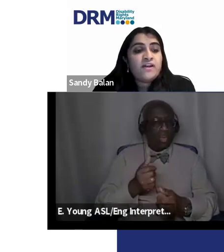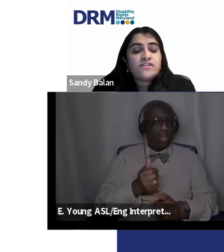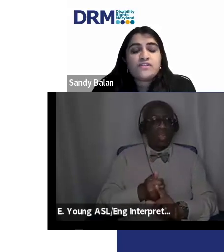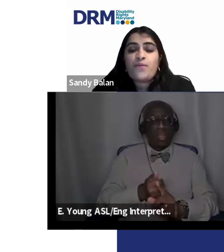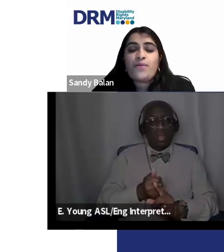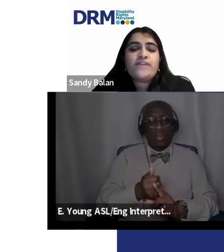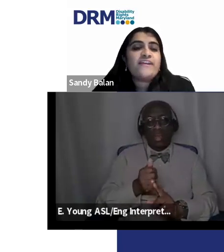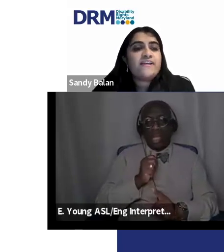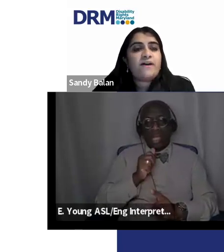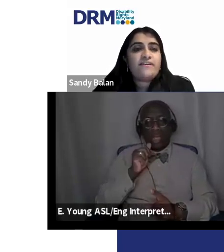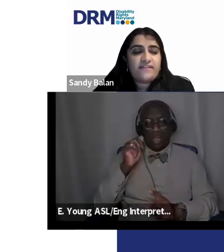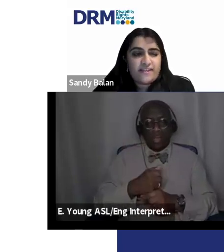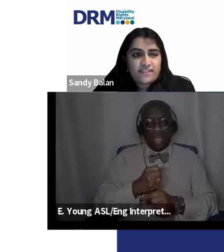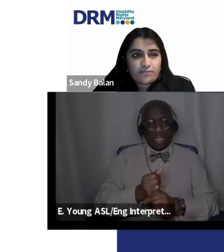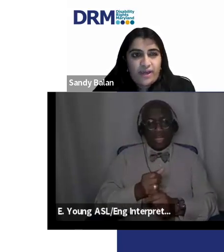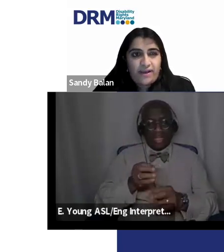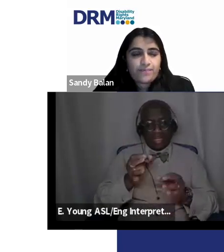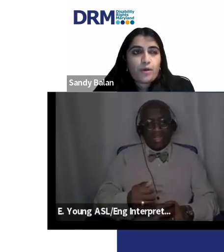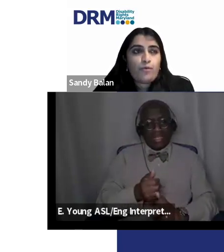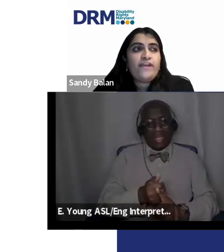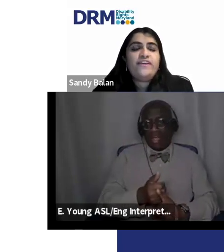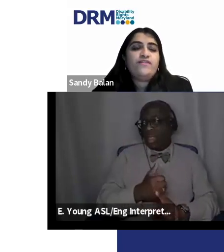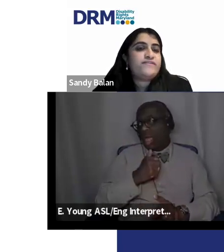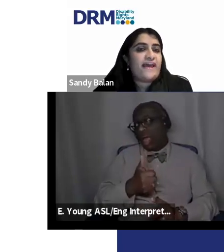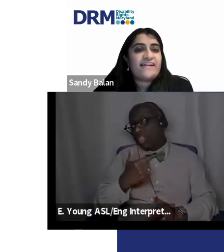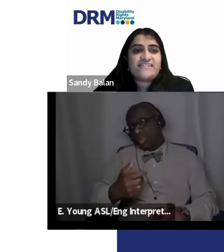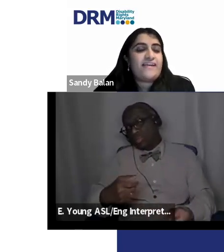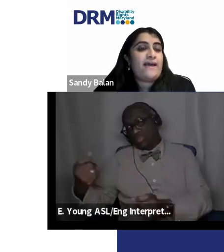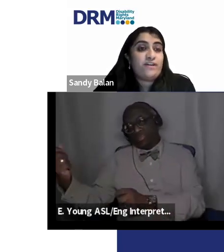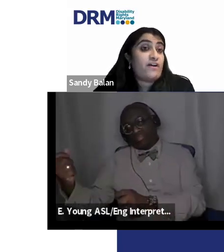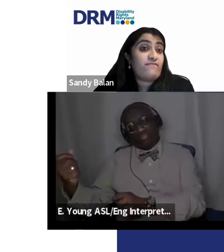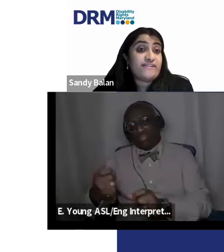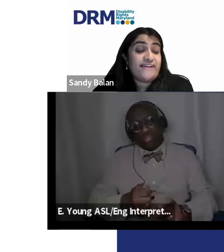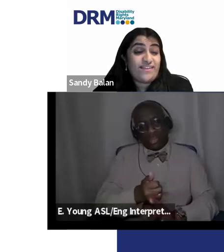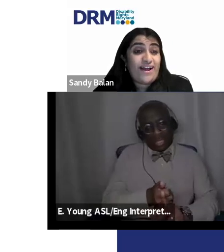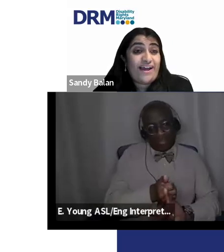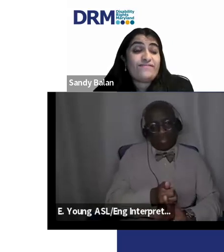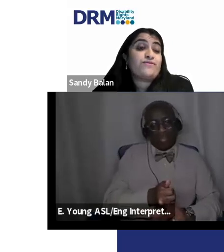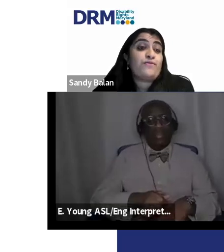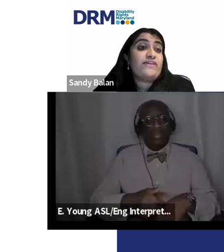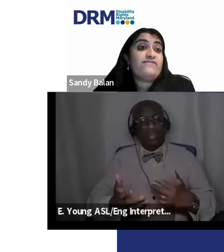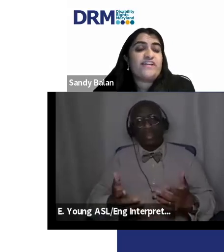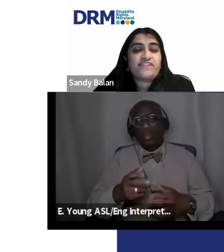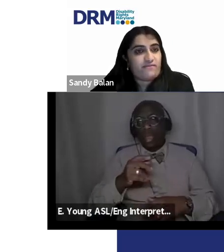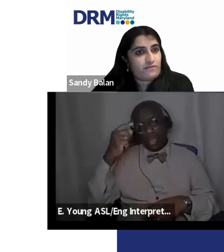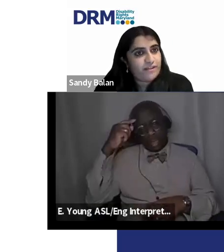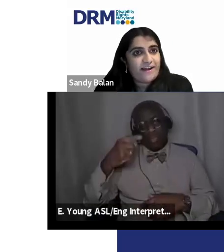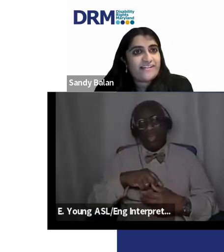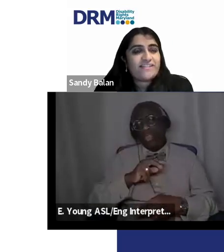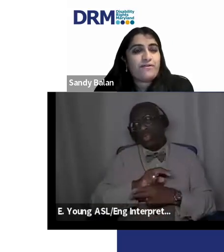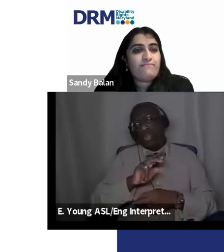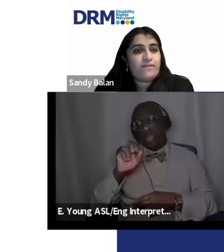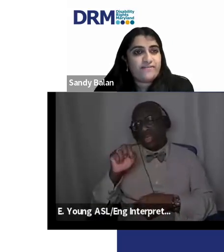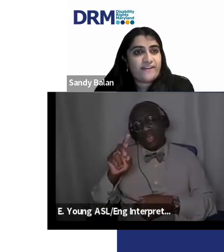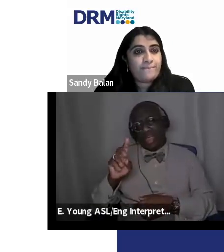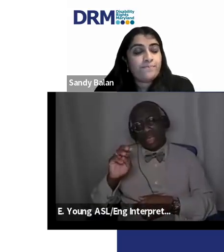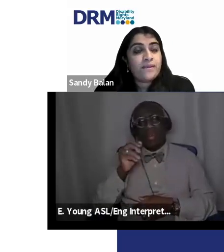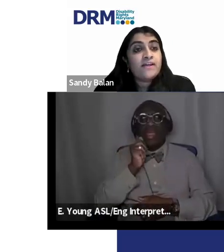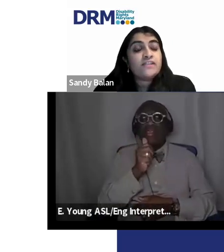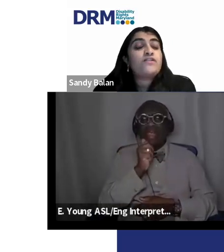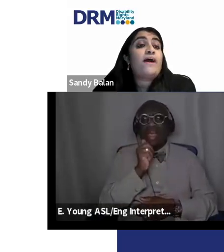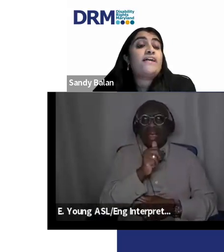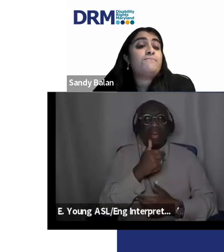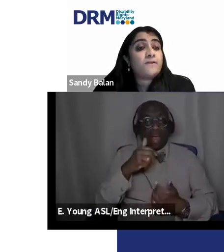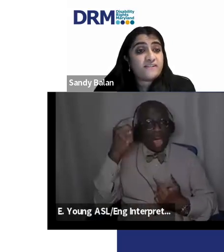decision. So when thinking about it in this way, we use SDM in our everyday lives. We just never realized that we've been using